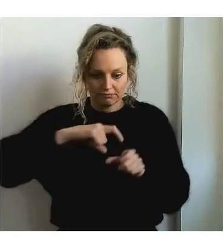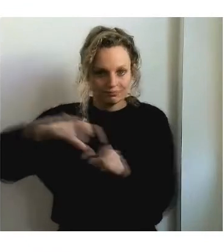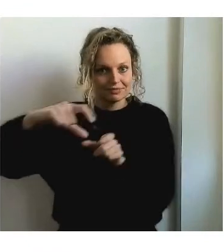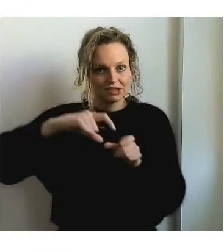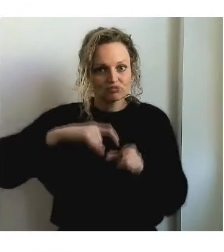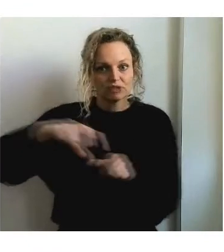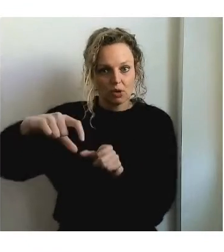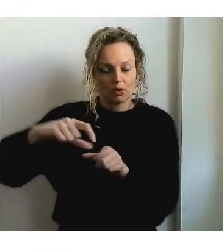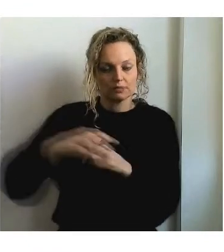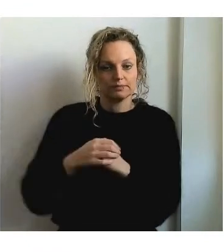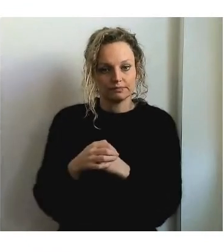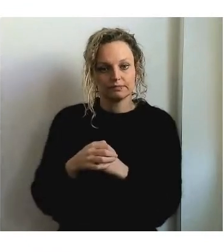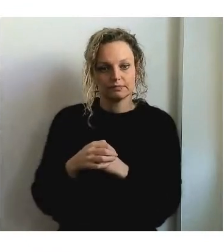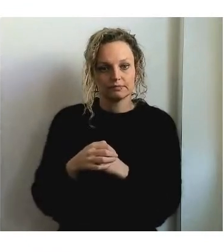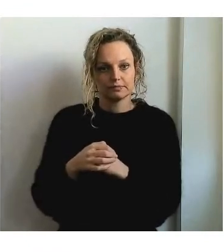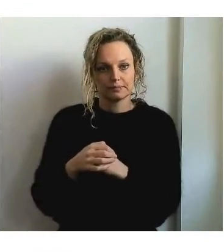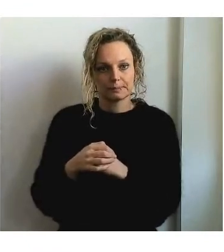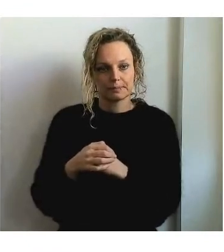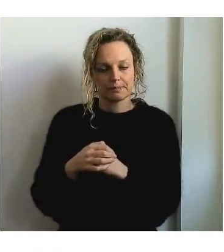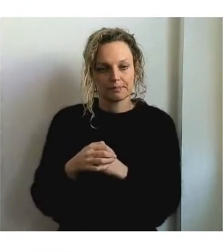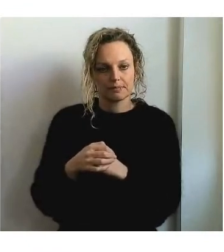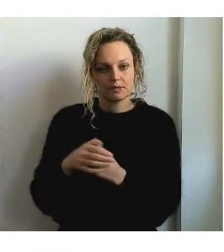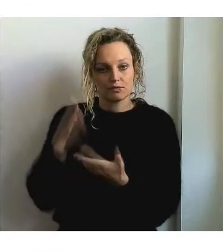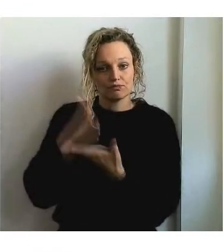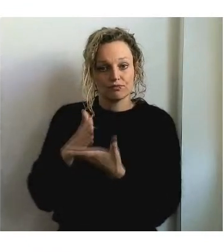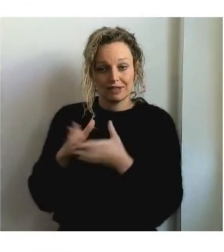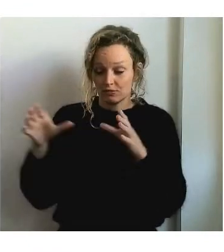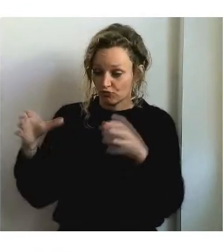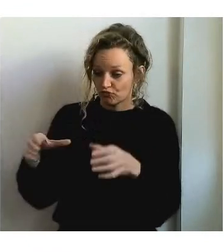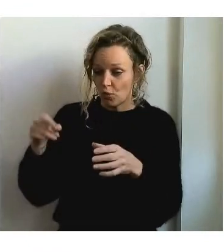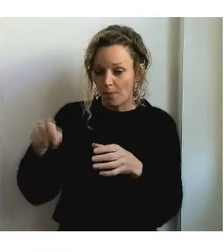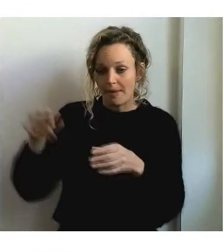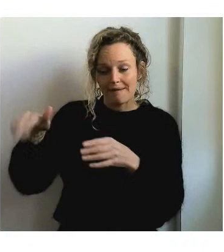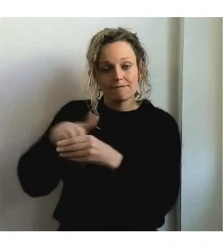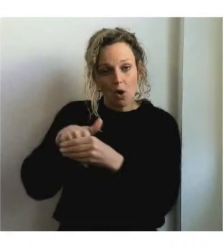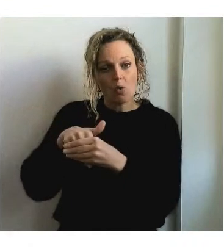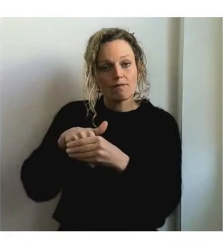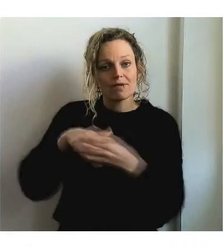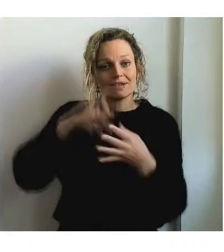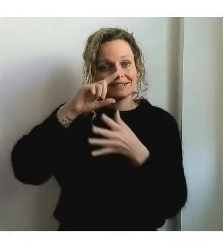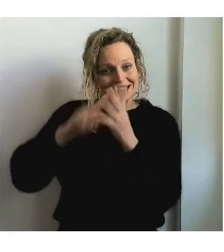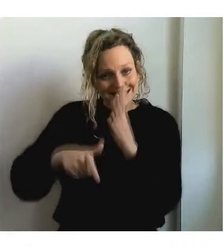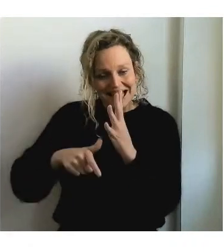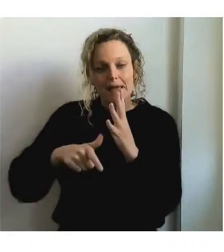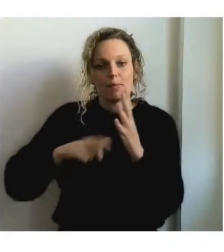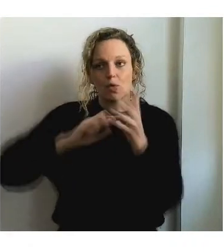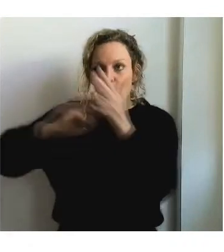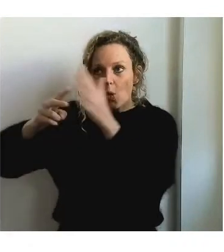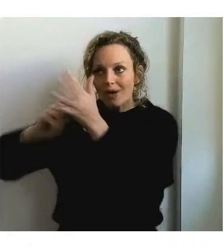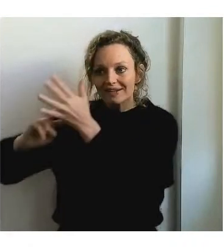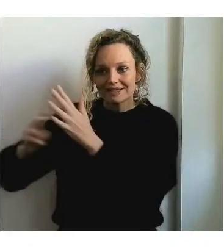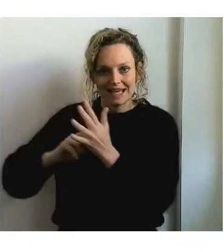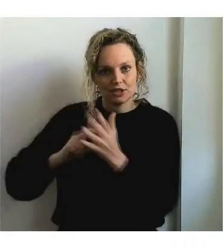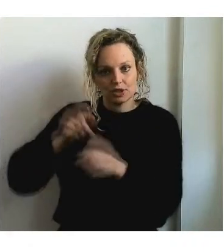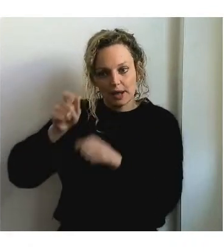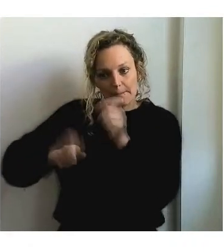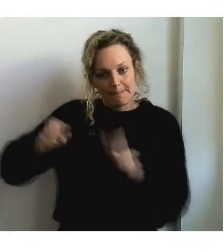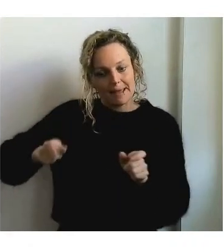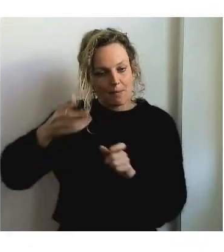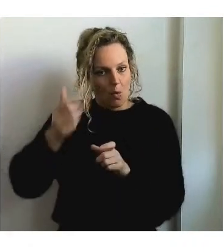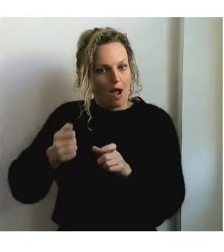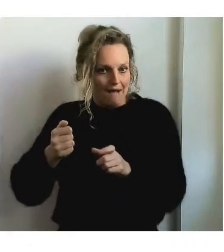involved disabled people's organizations and people who have lived experience of learning disabilities